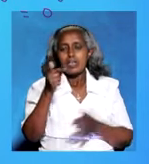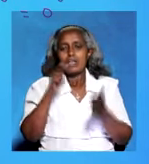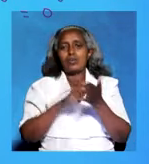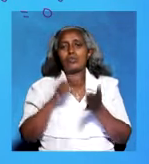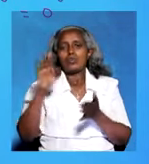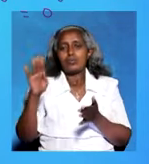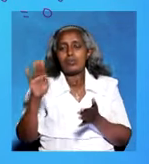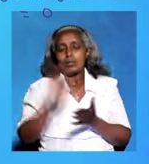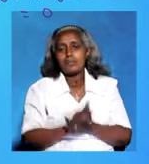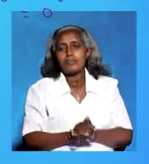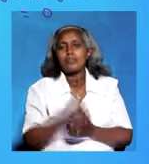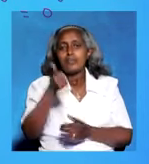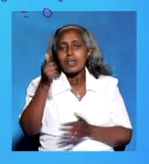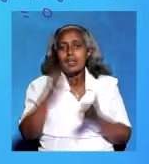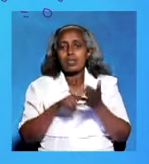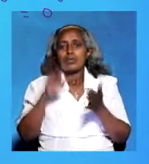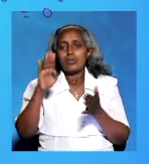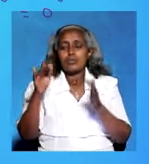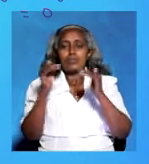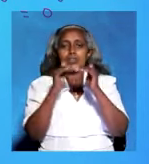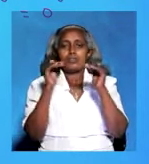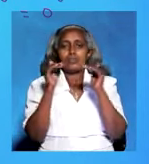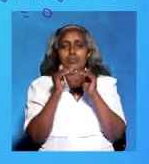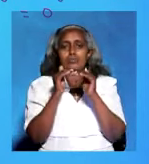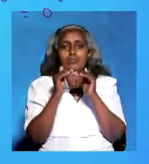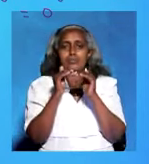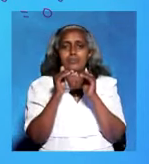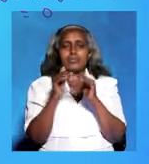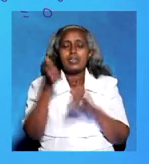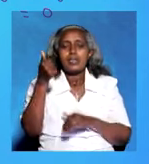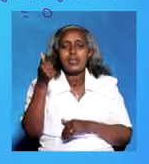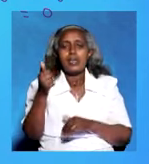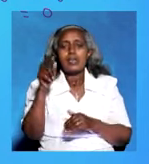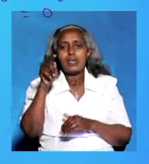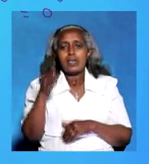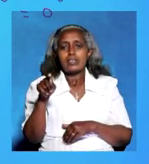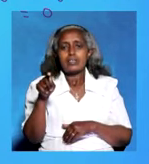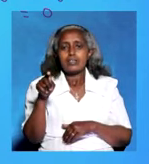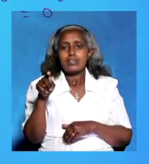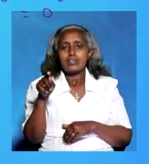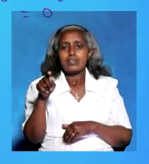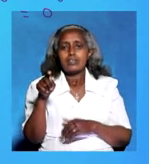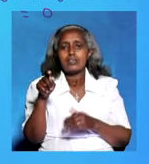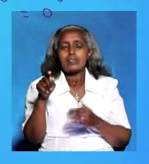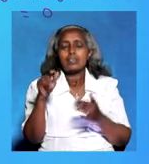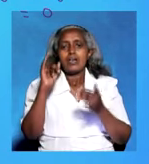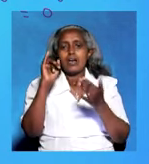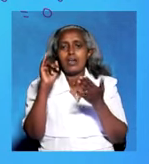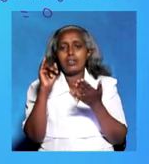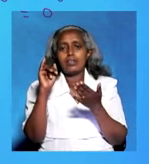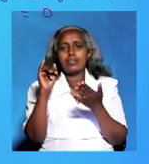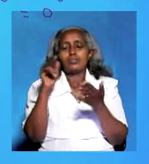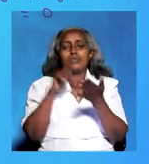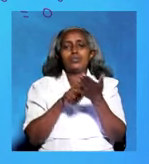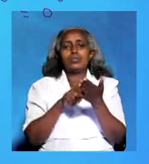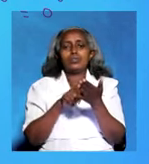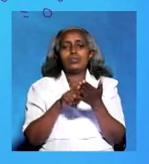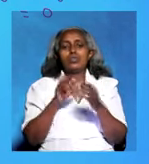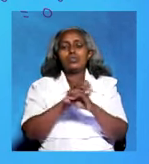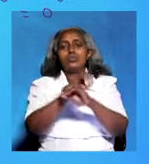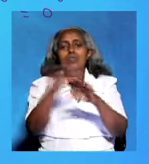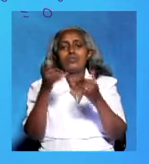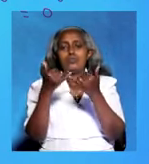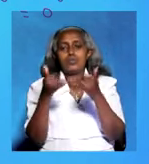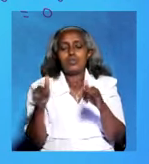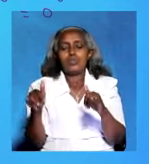B. So, A dot B, this equals to AX I dot, it distribute